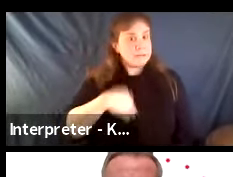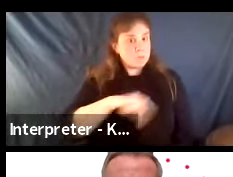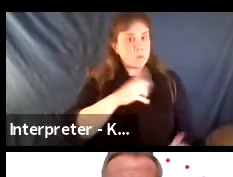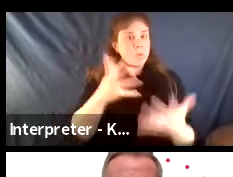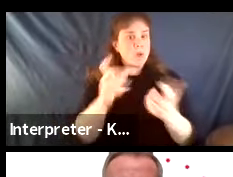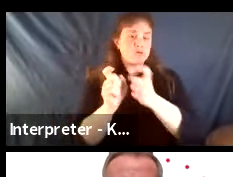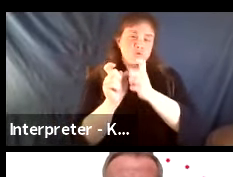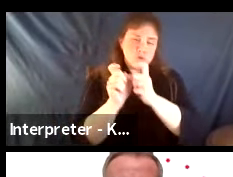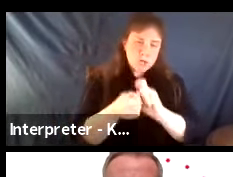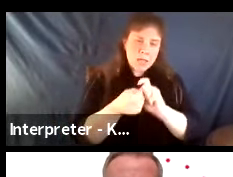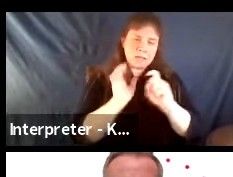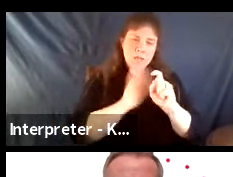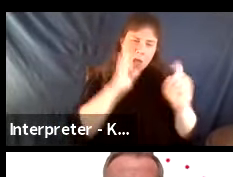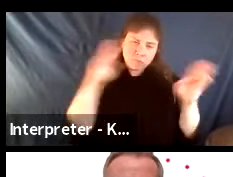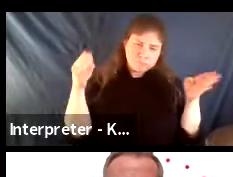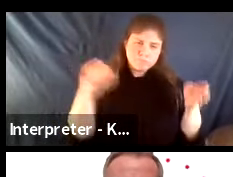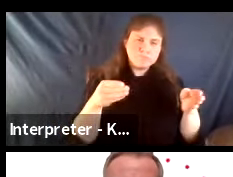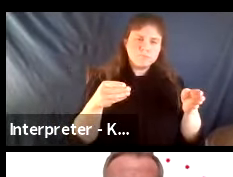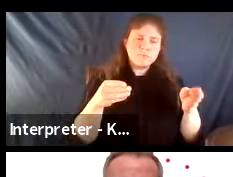to